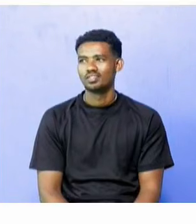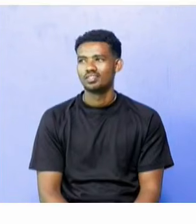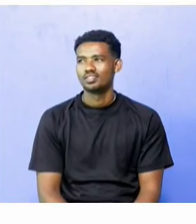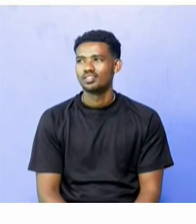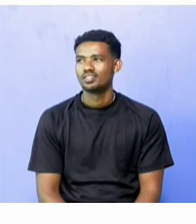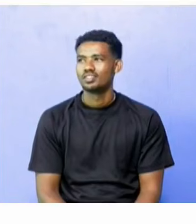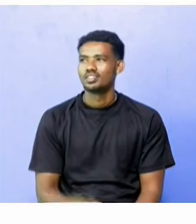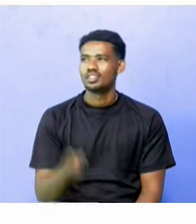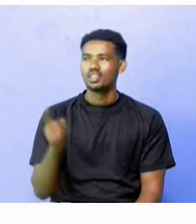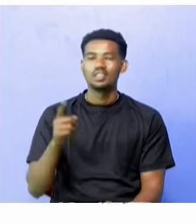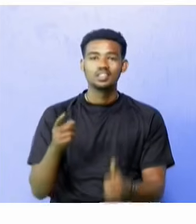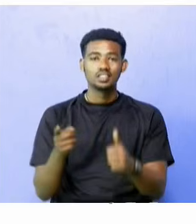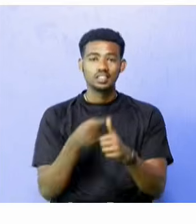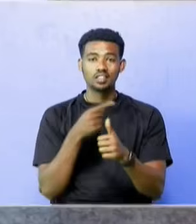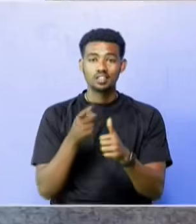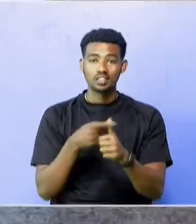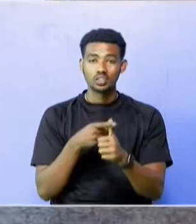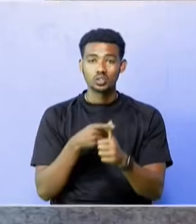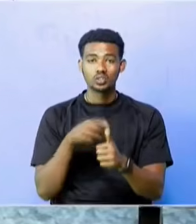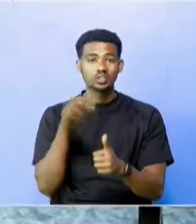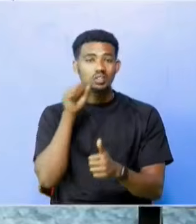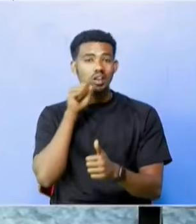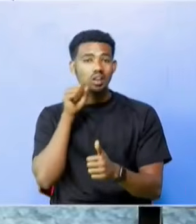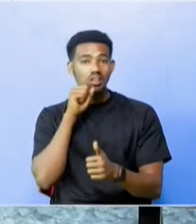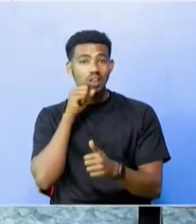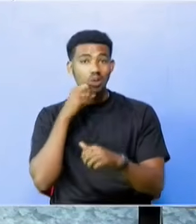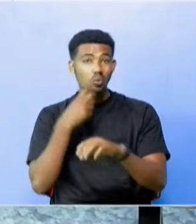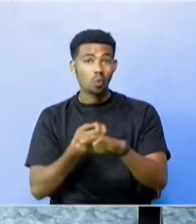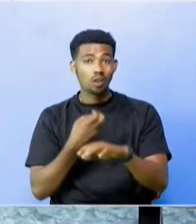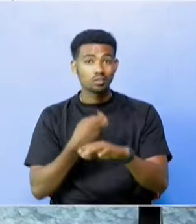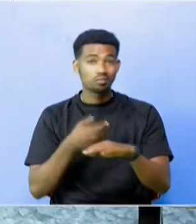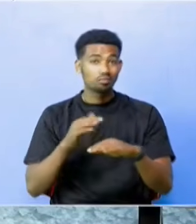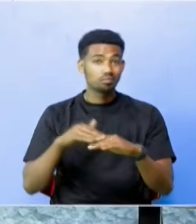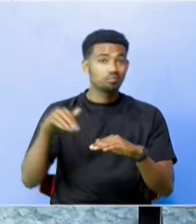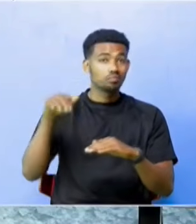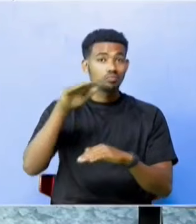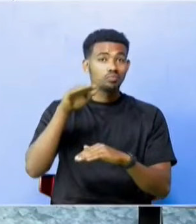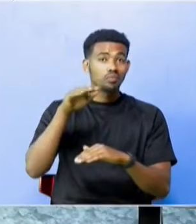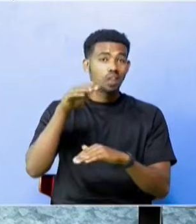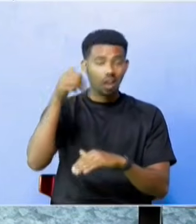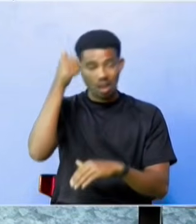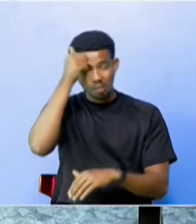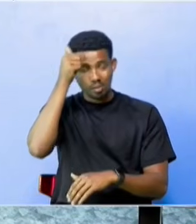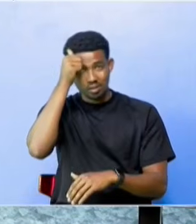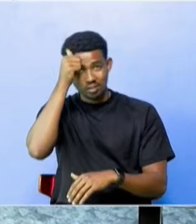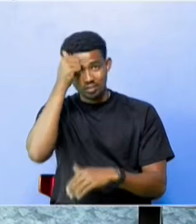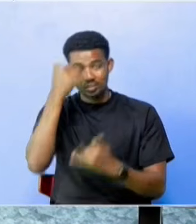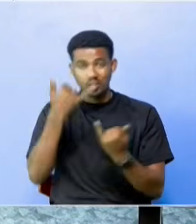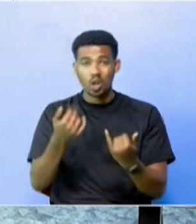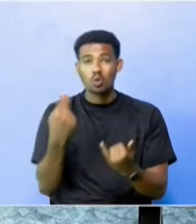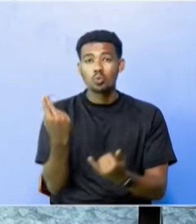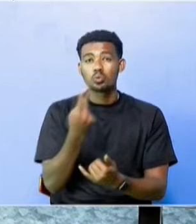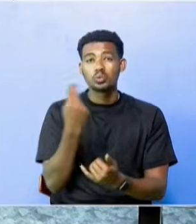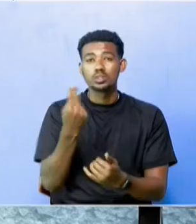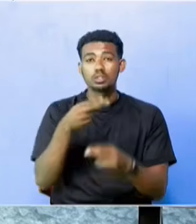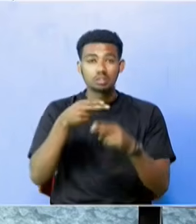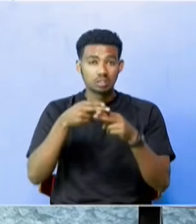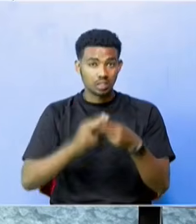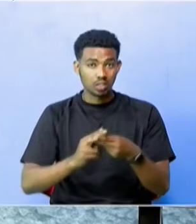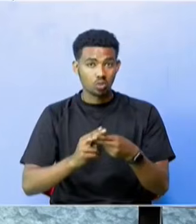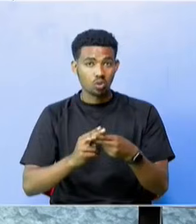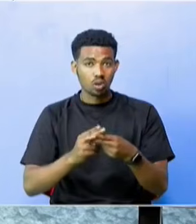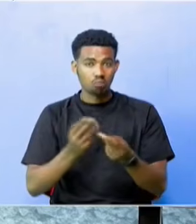So here is the first one. Saada weighs heavier than Abel. Now we are using their kilograms,